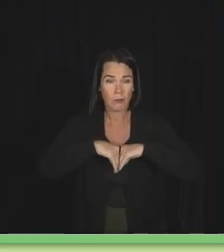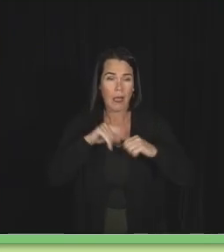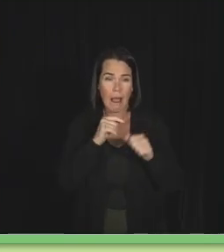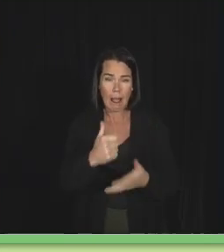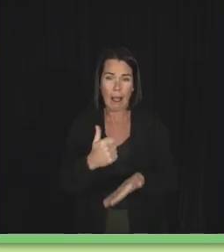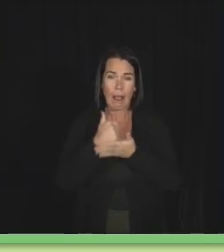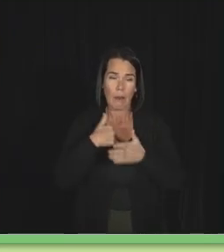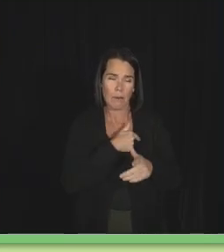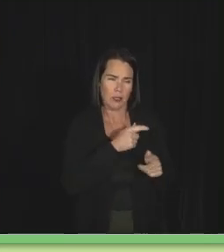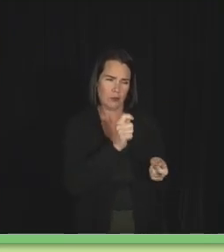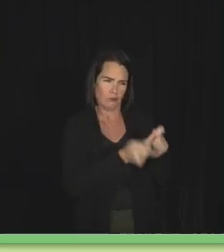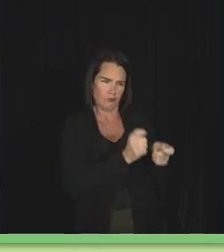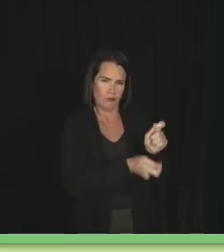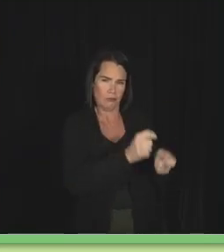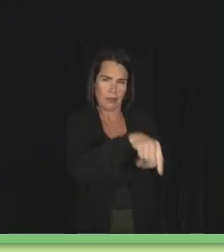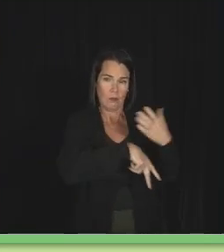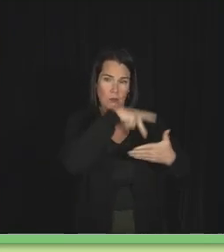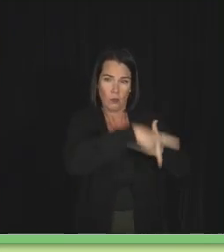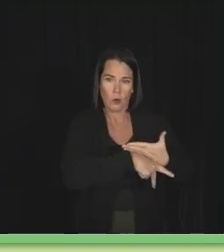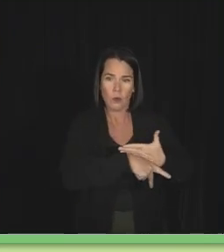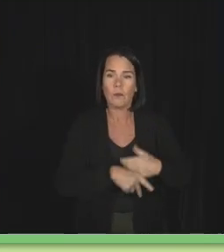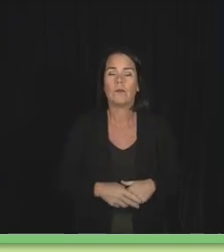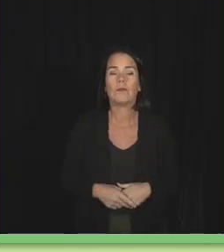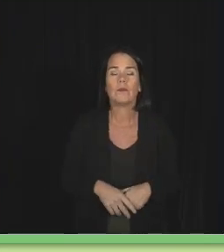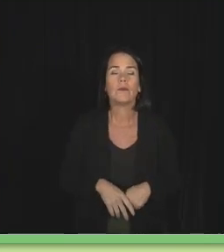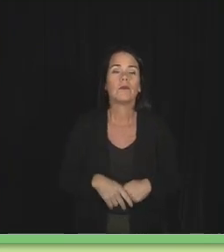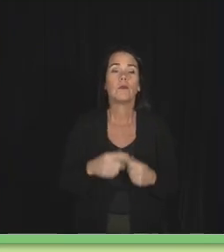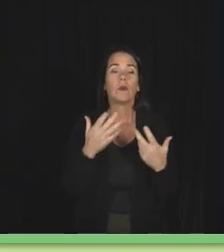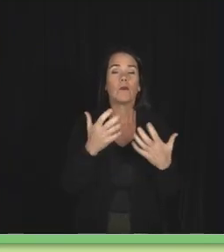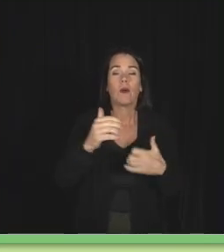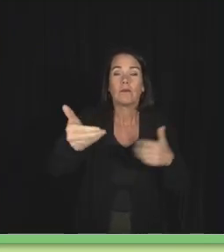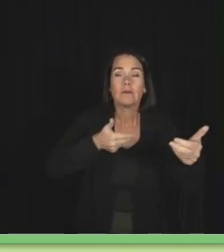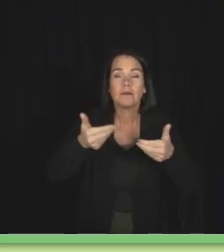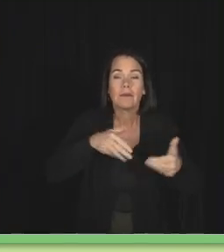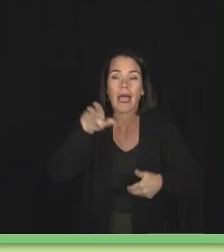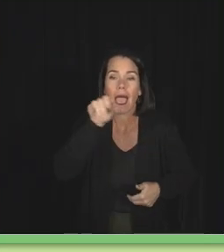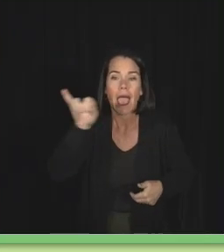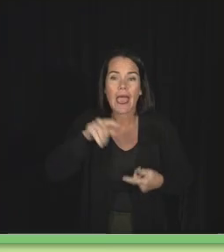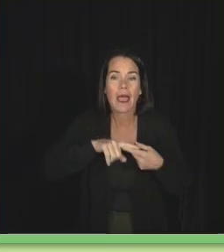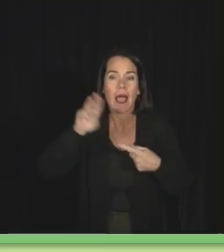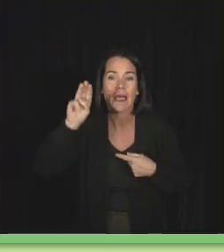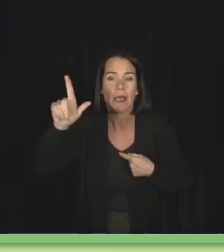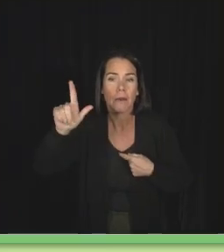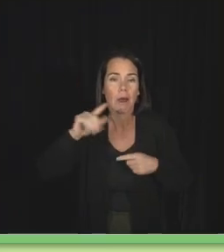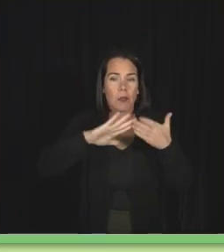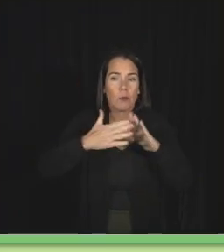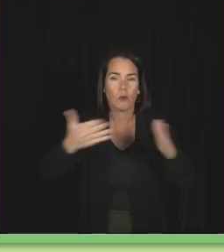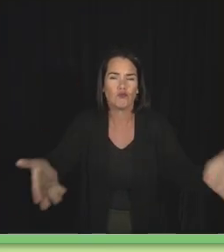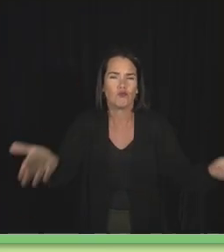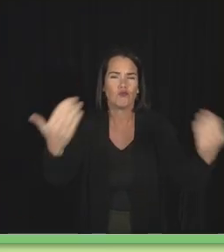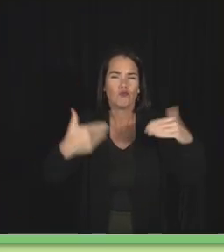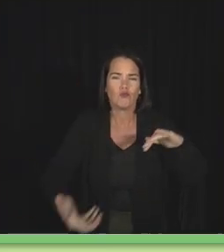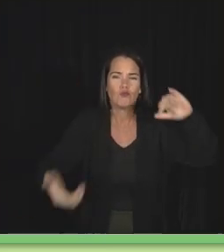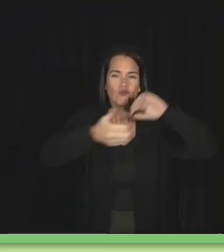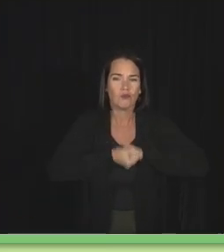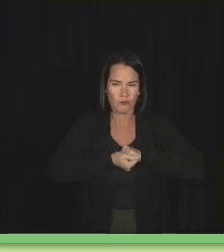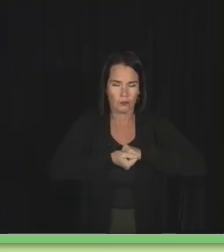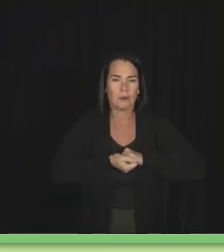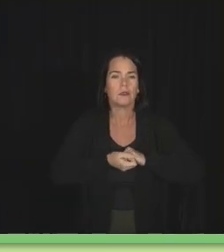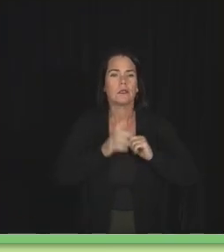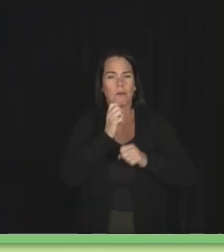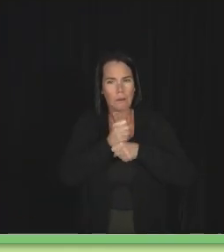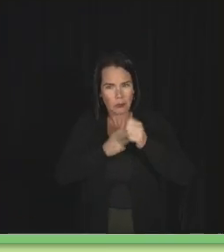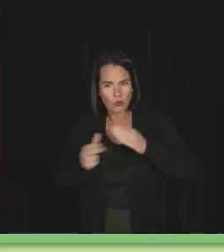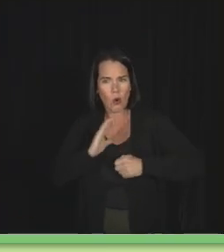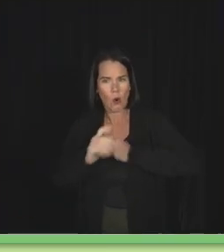shape the future of this program. We especially want to welcome the AI and ML communities to join the effort to ensure the foundation that